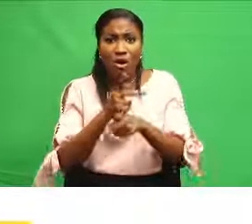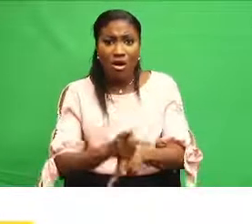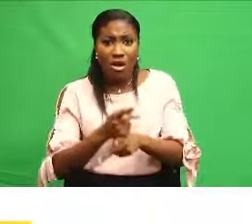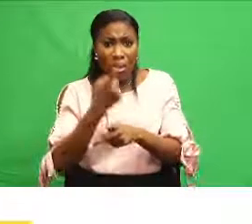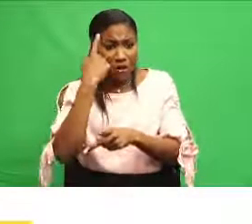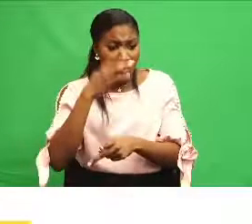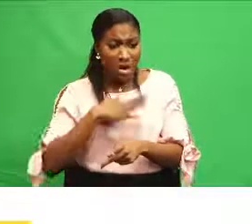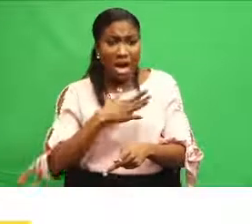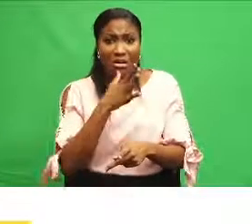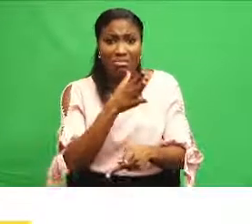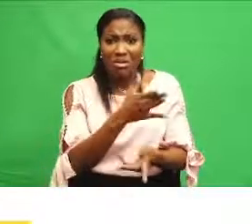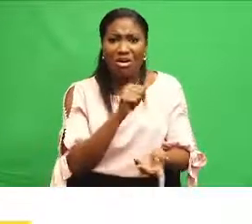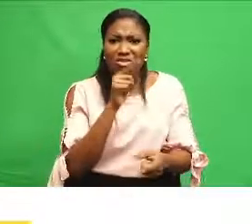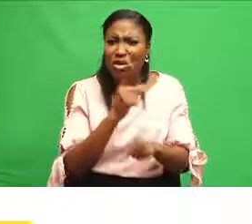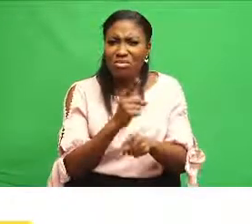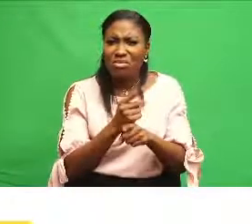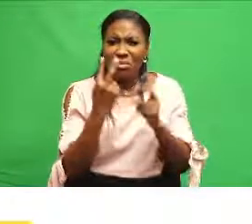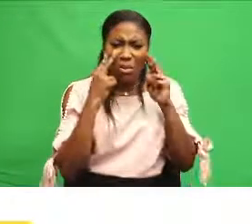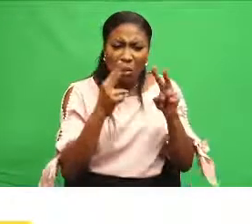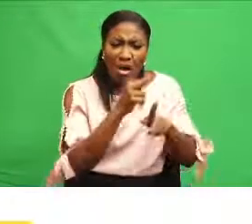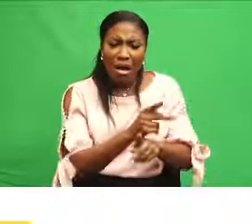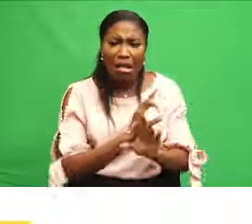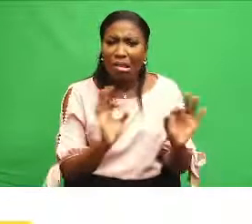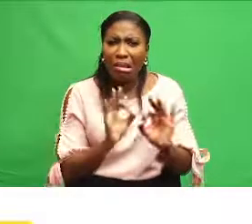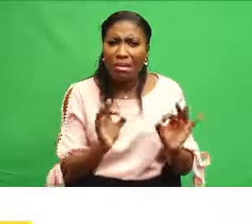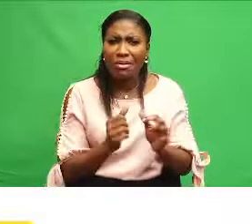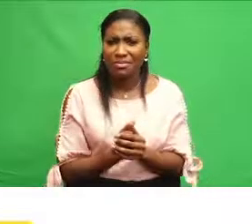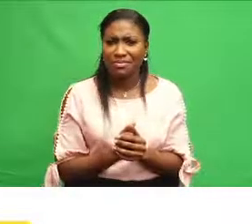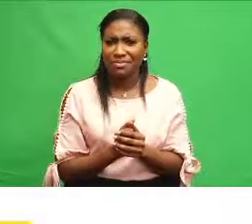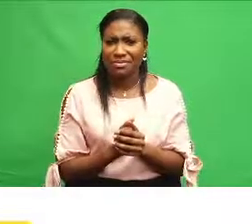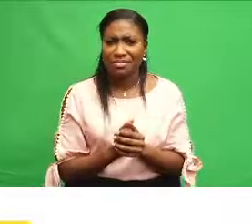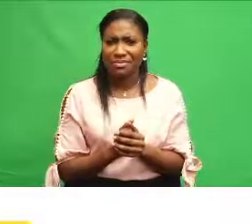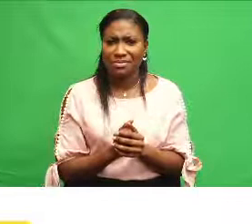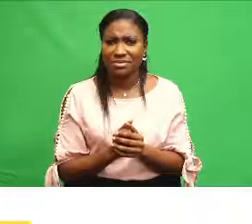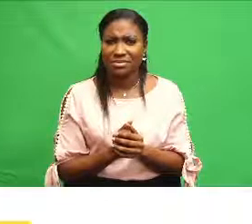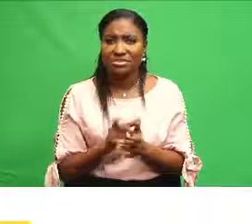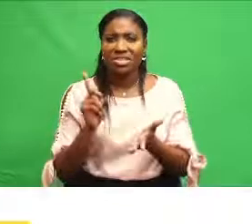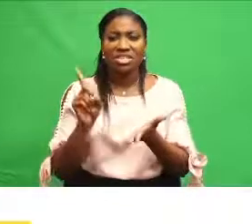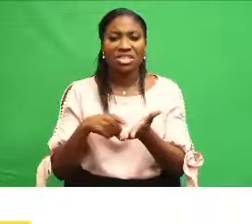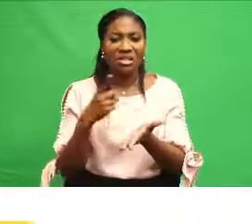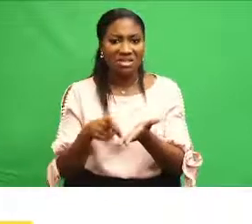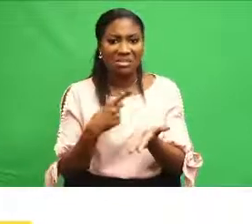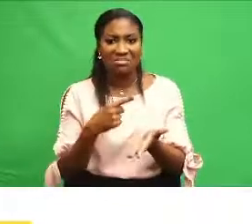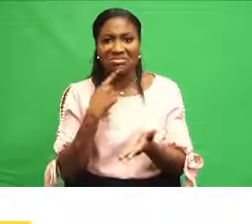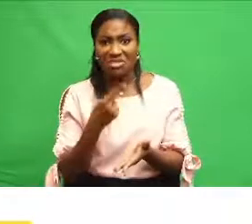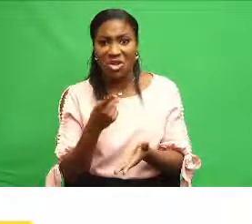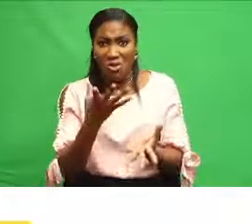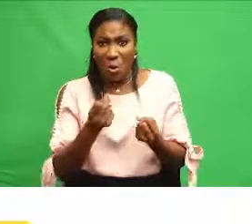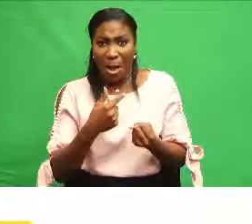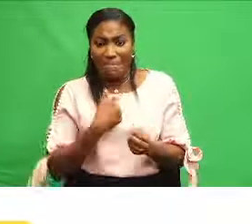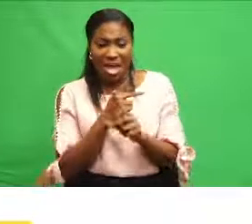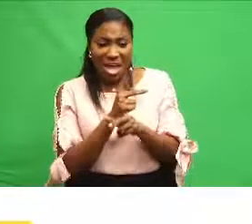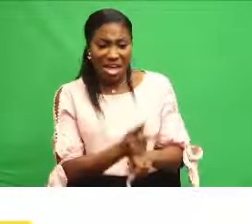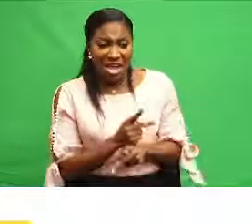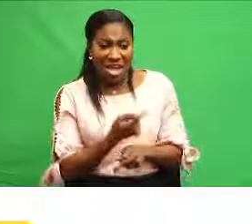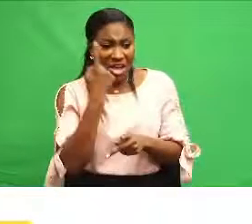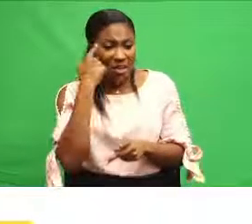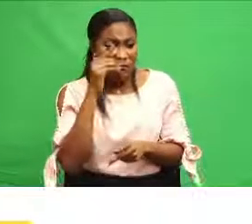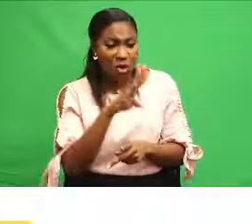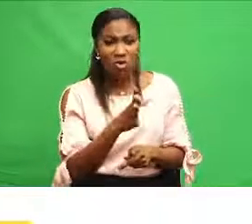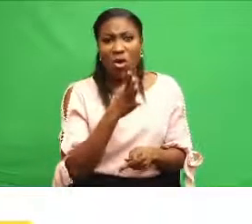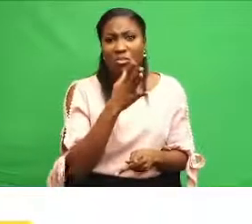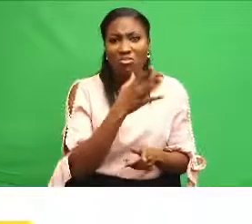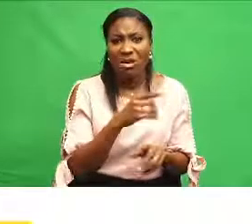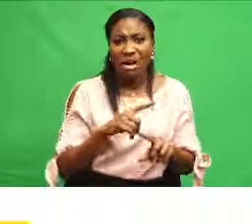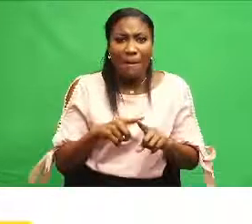we were having one of our family conferences, we were saying, you want quality care, but you're paying minimum wages. If you cannot afford to pay big